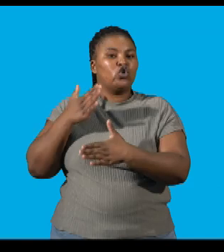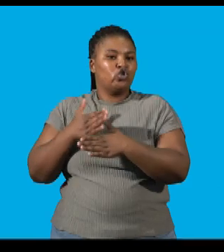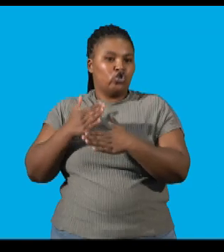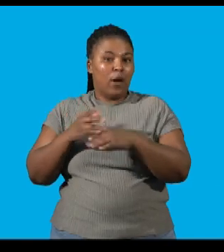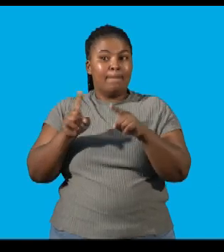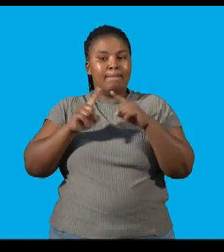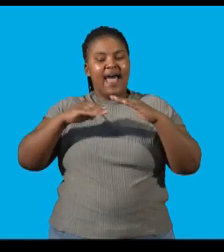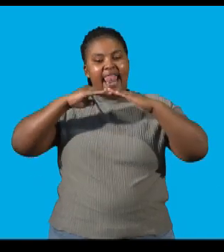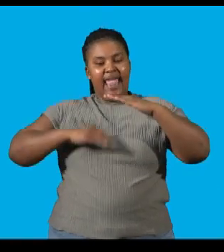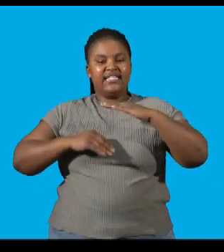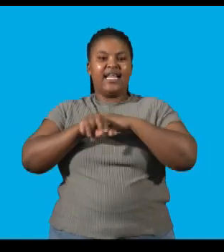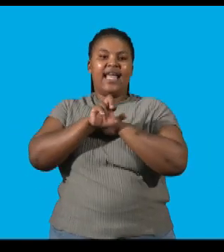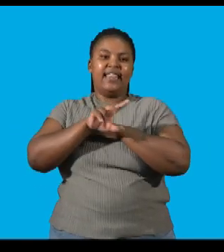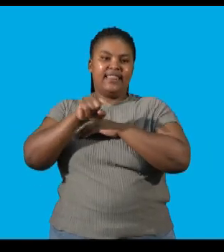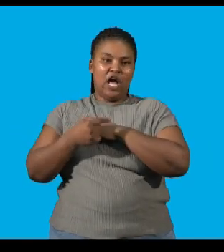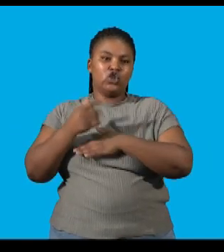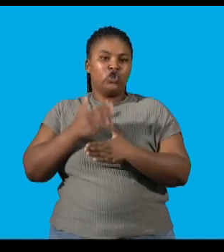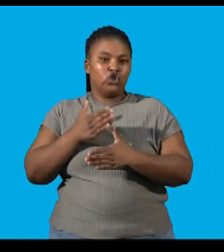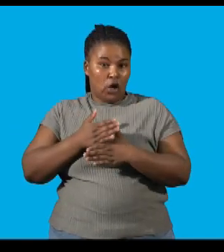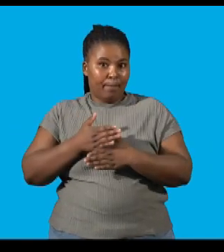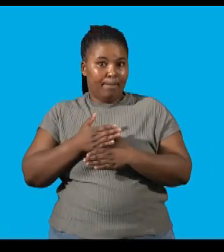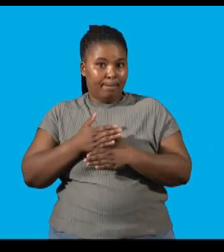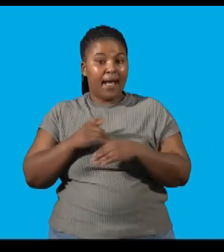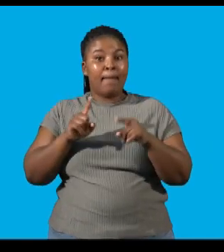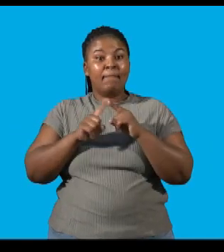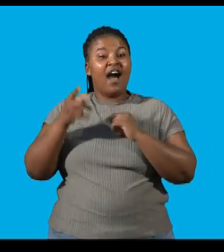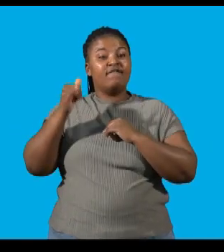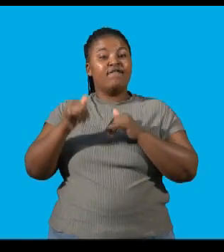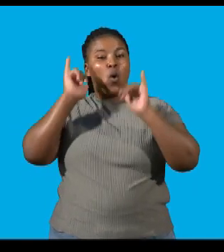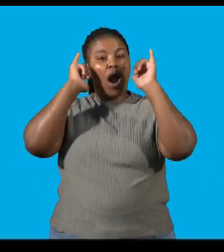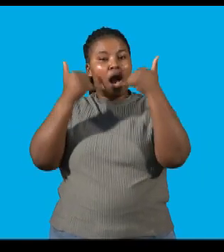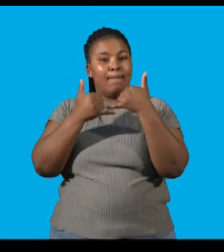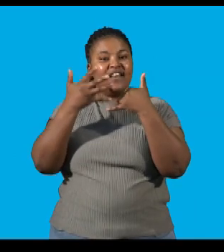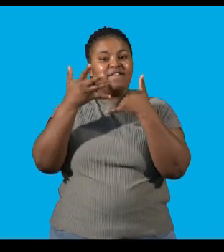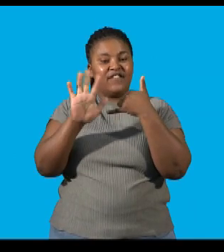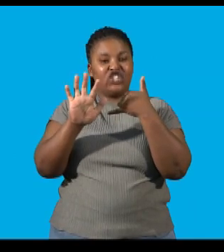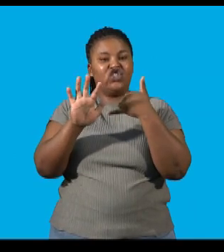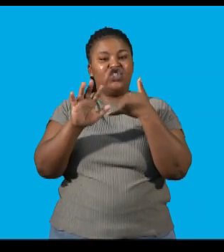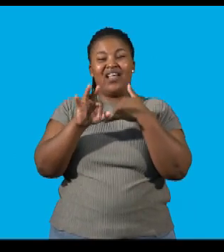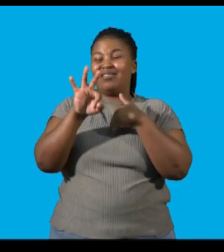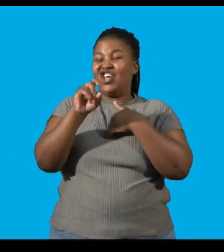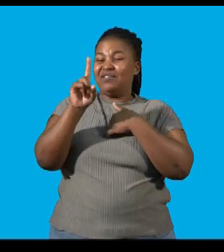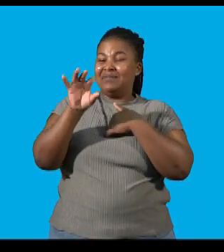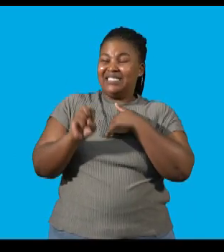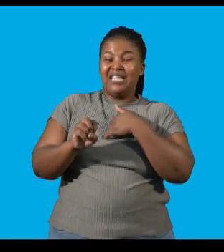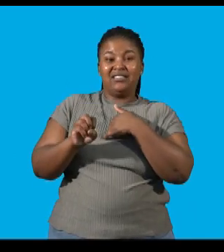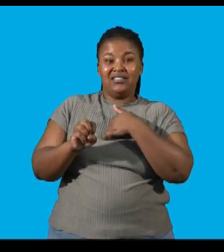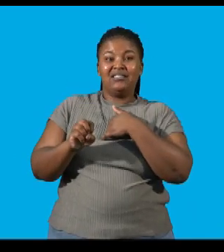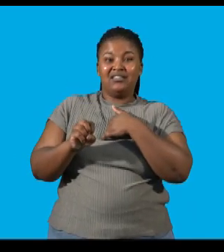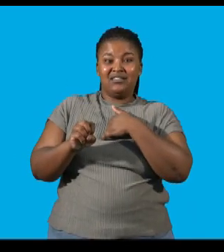less than 8,000 jobs. But for a company that creates more than